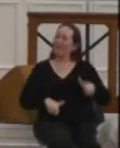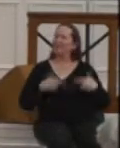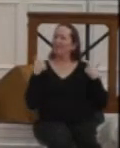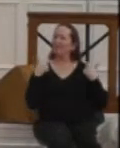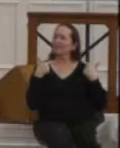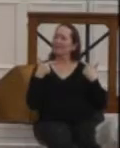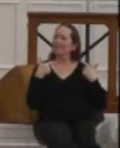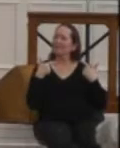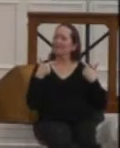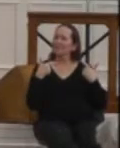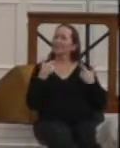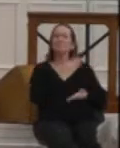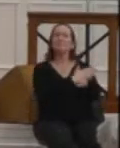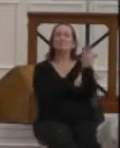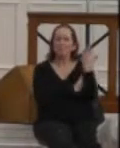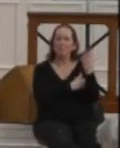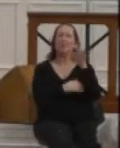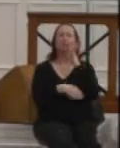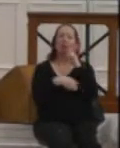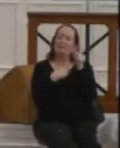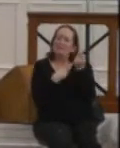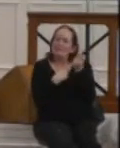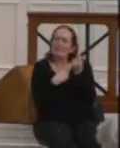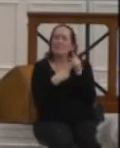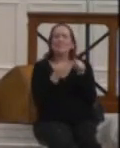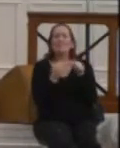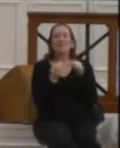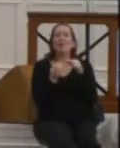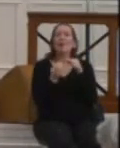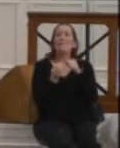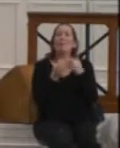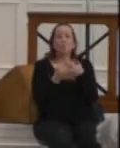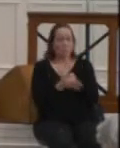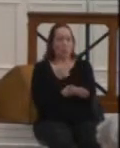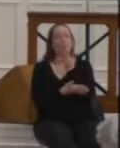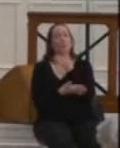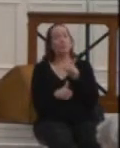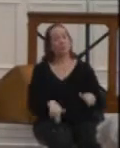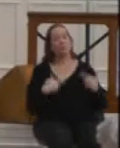So this morning, we're going to talk a little bit about new life.